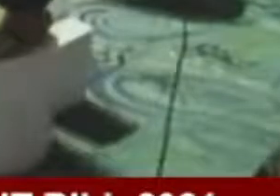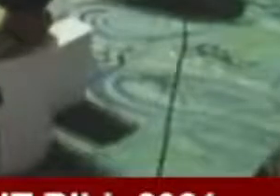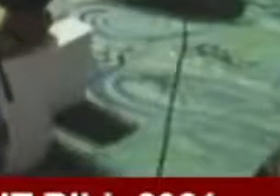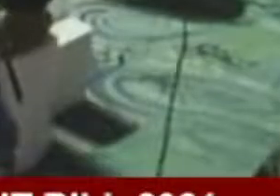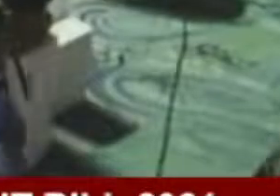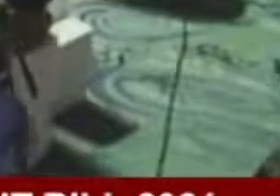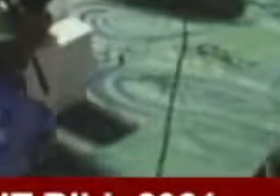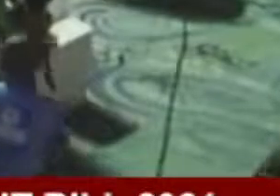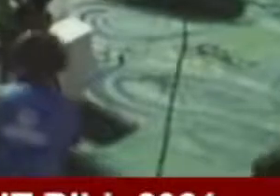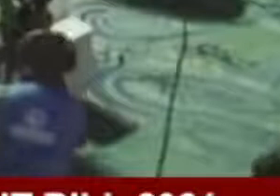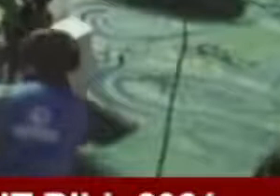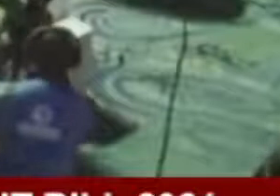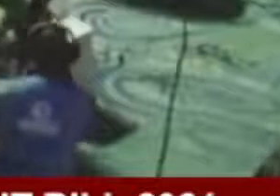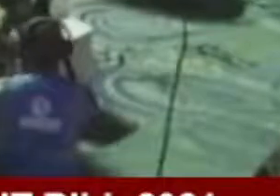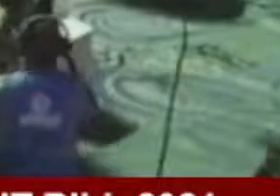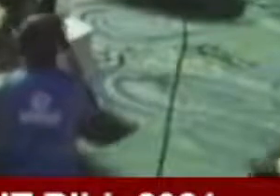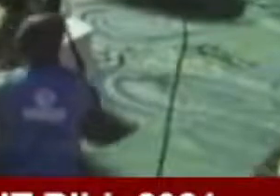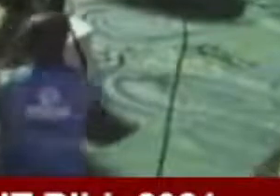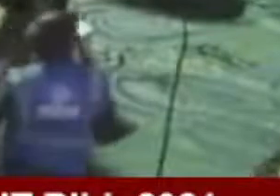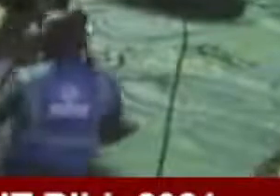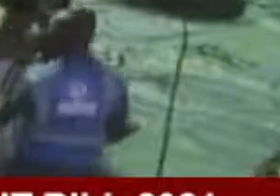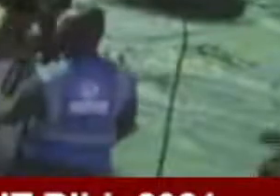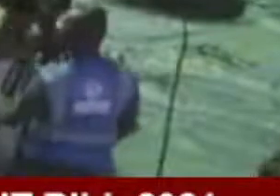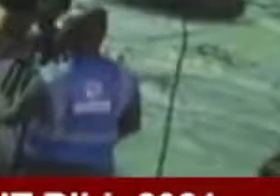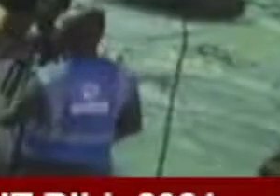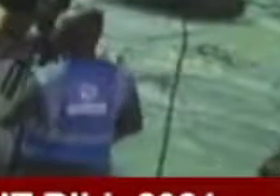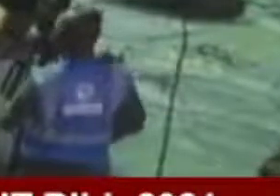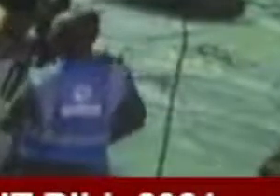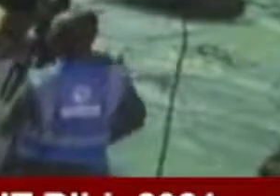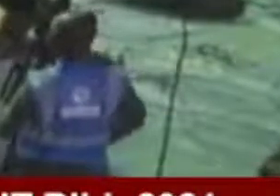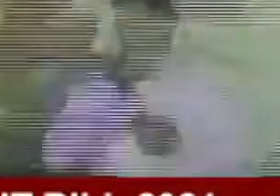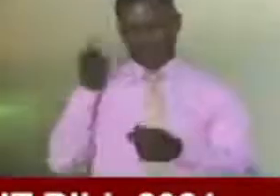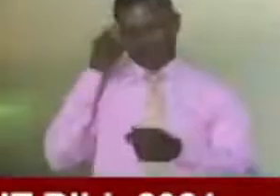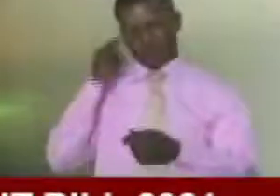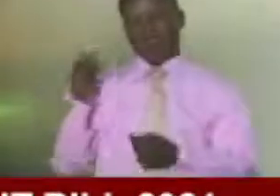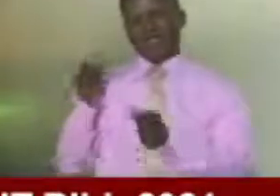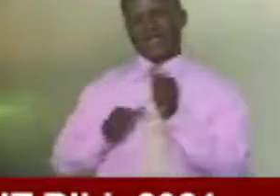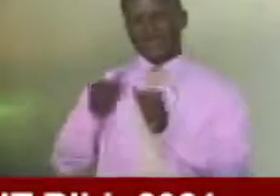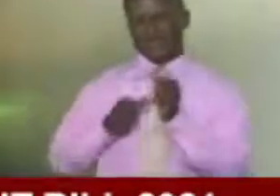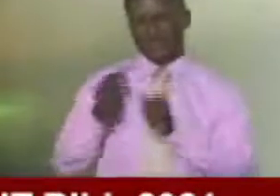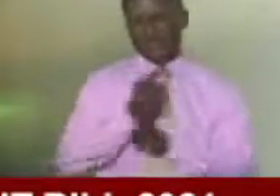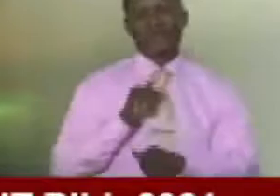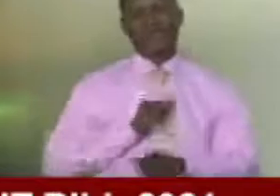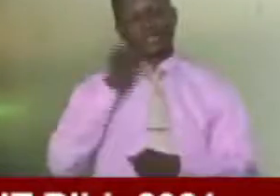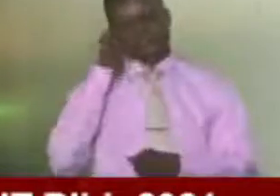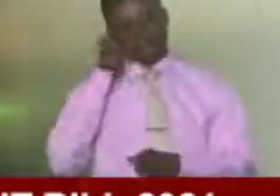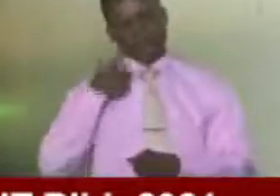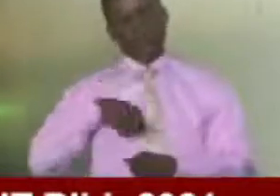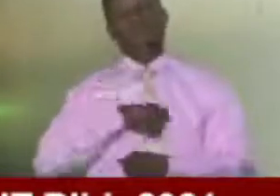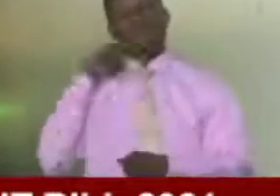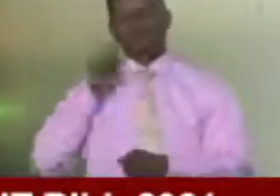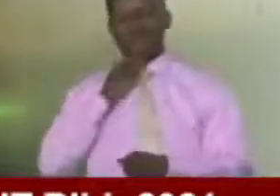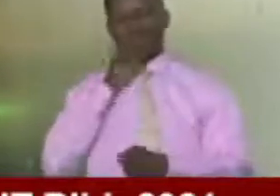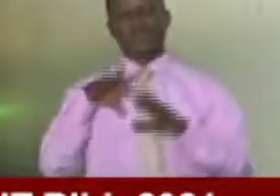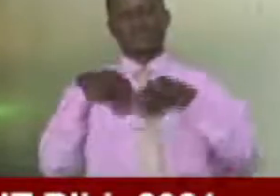If they think and work together, it's better for everybody. As young people, I feel we should be given a space